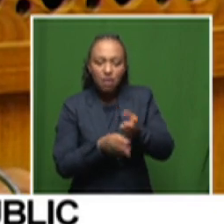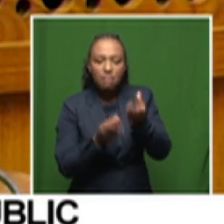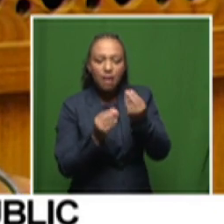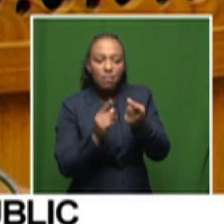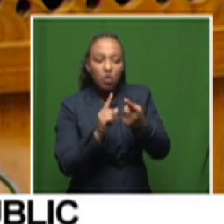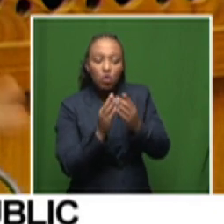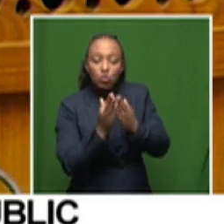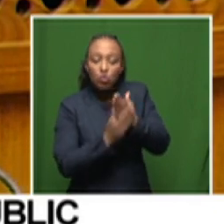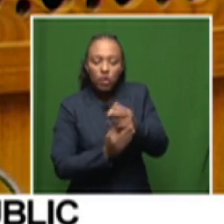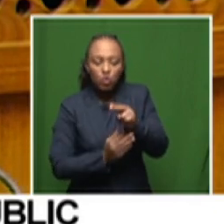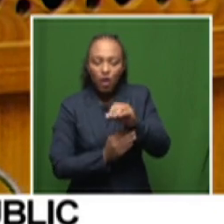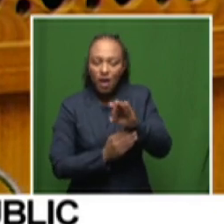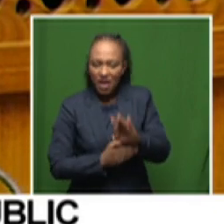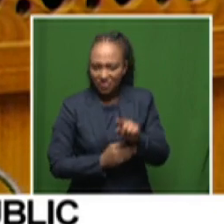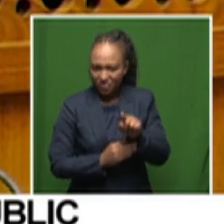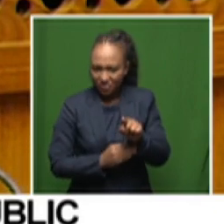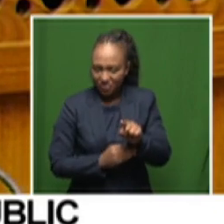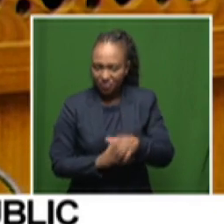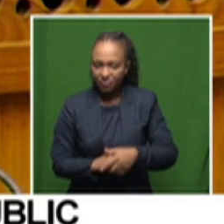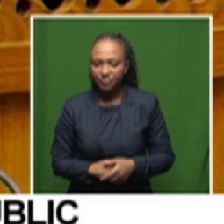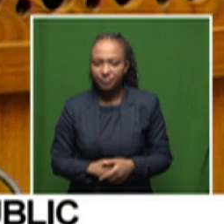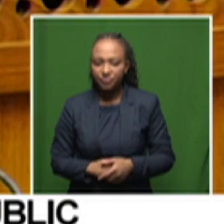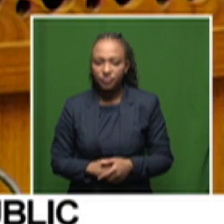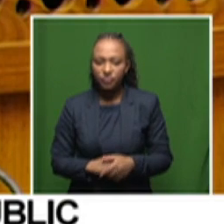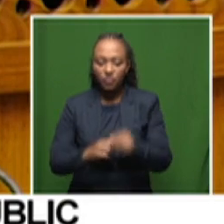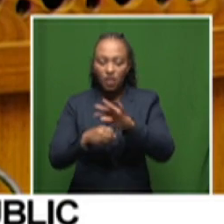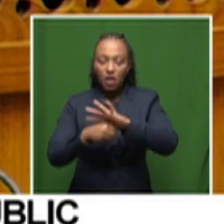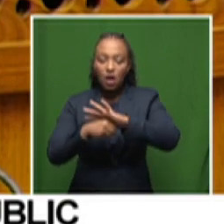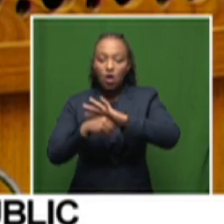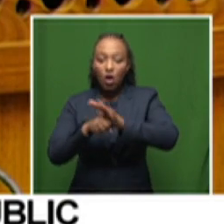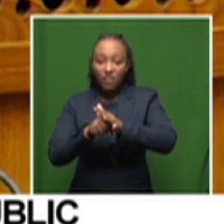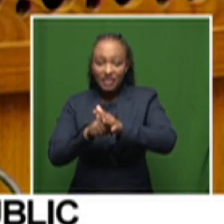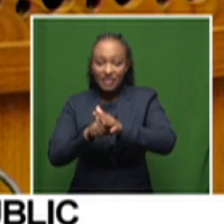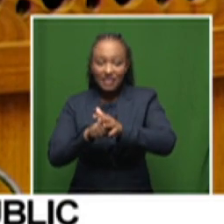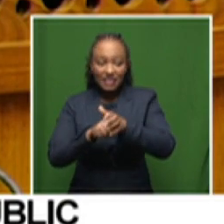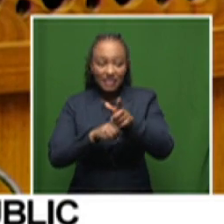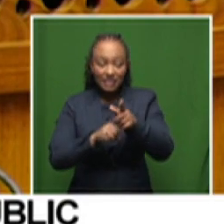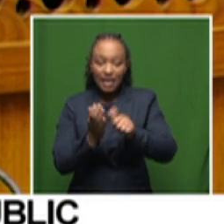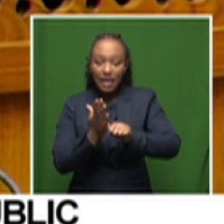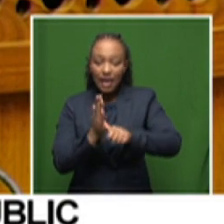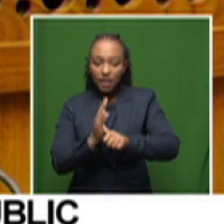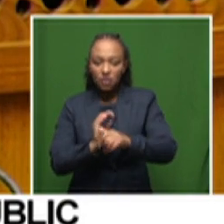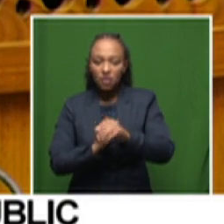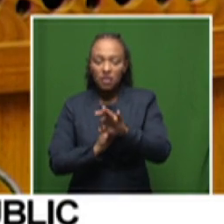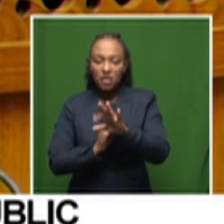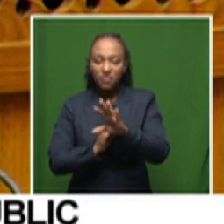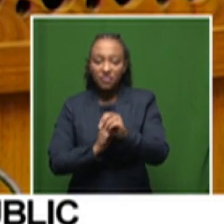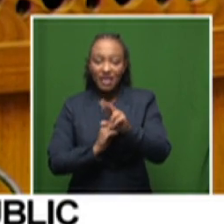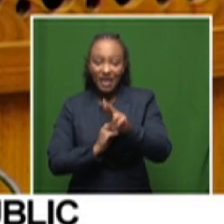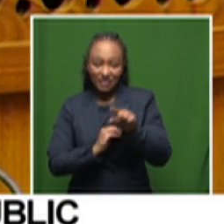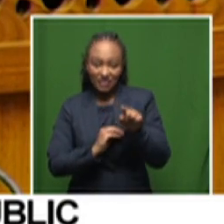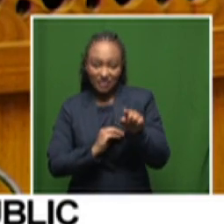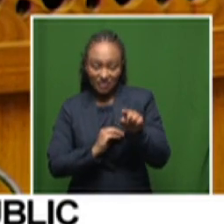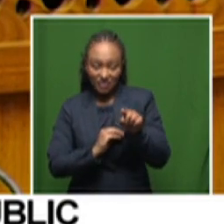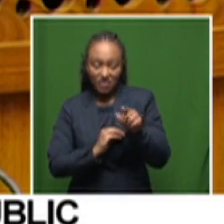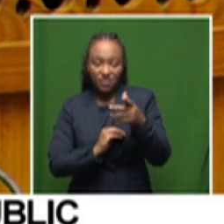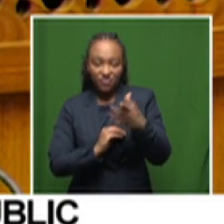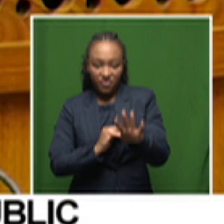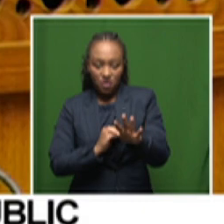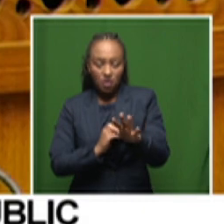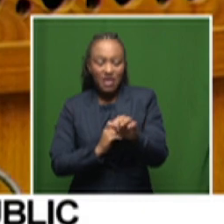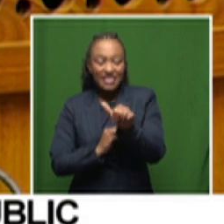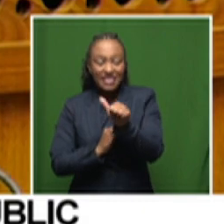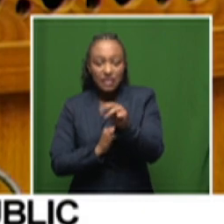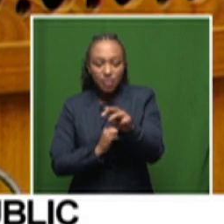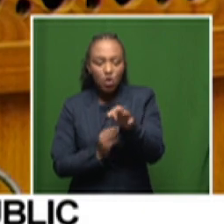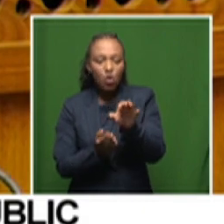UIF. The special COVID-19 social relief of distress reached